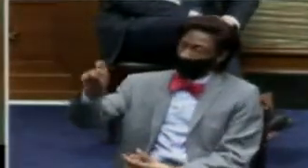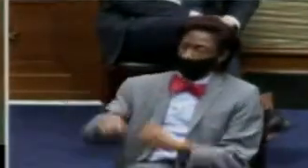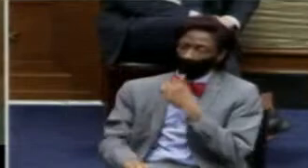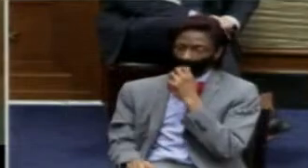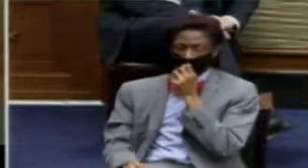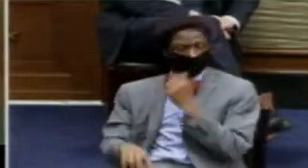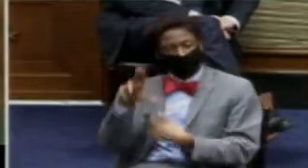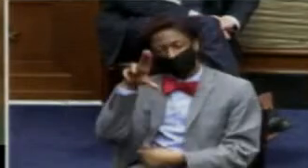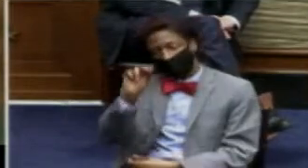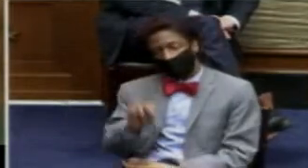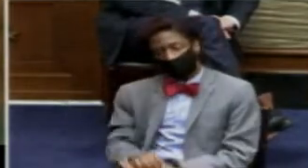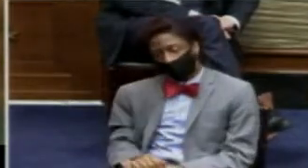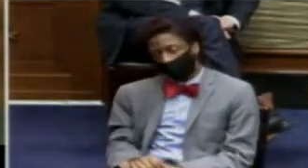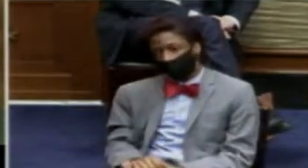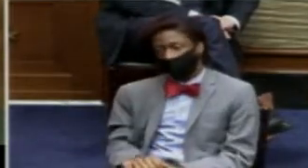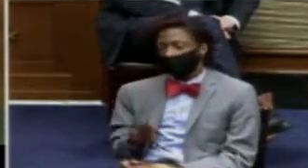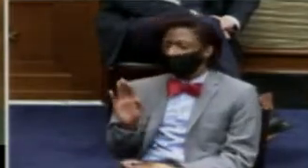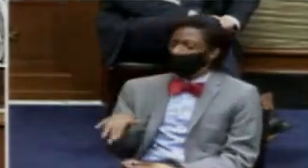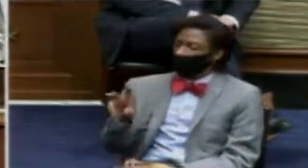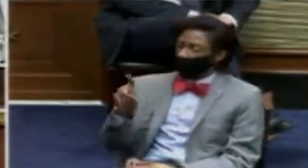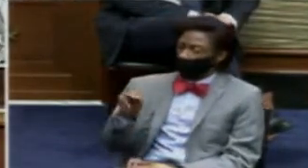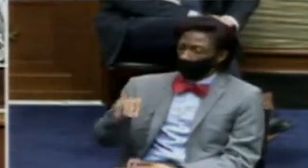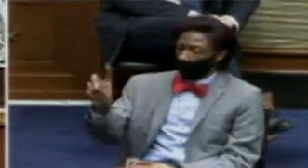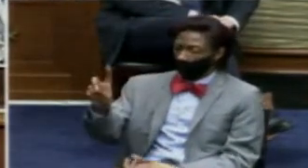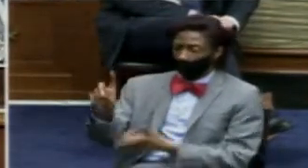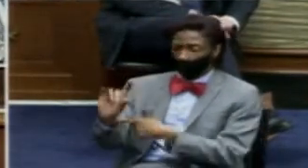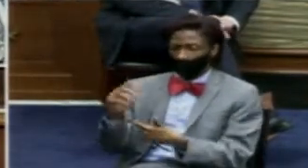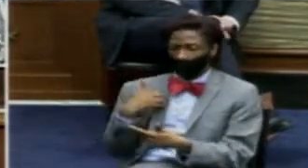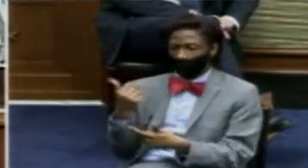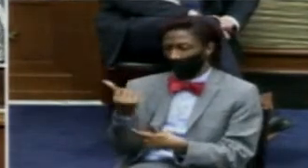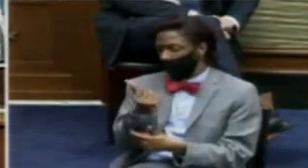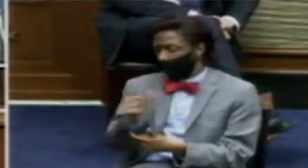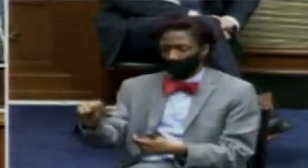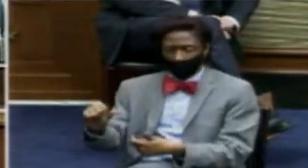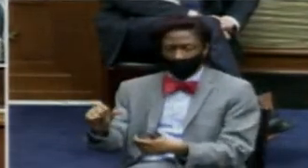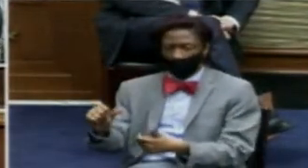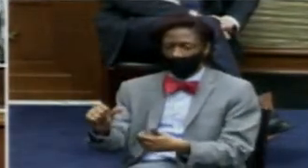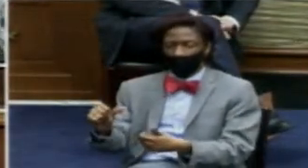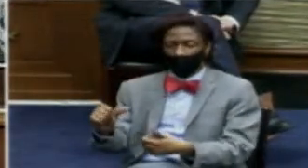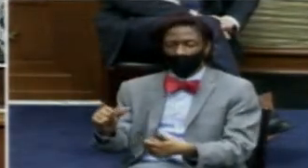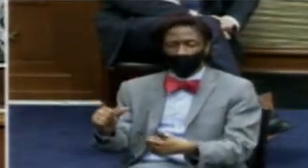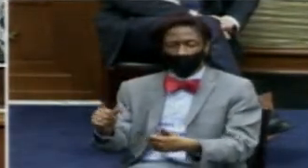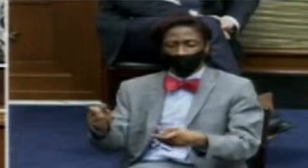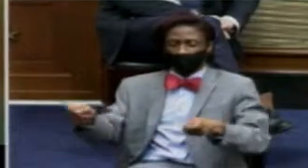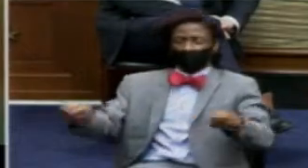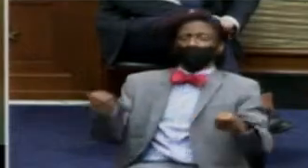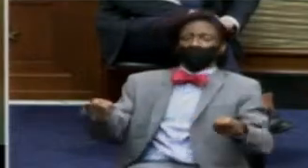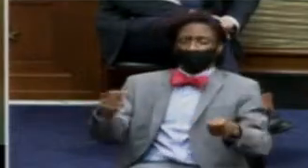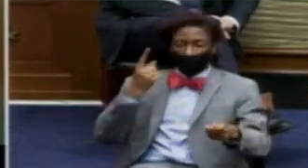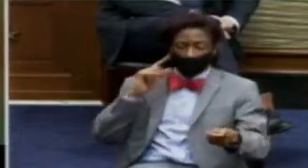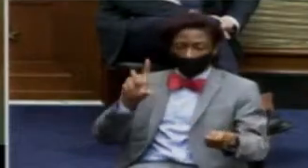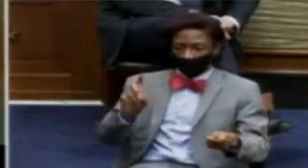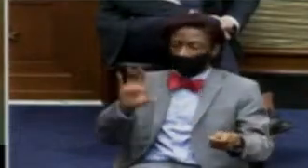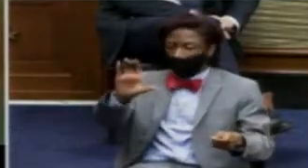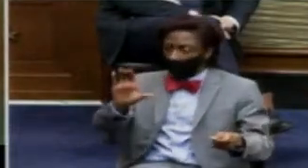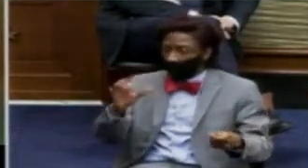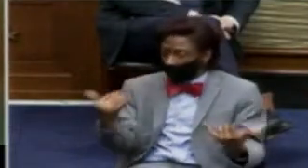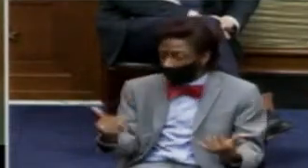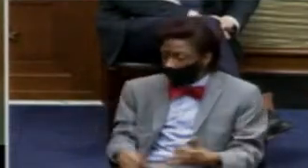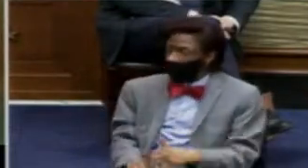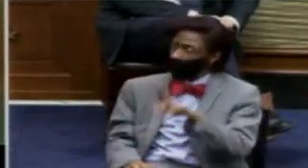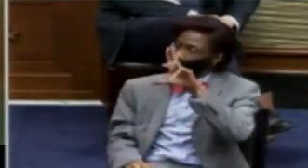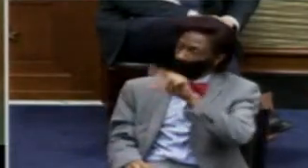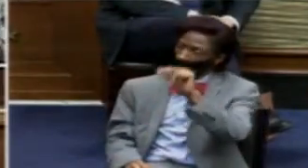It does not. Does Maryland have any jurisdiction over the District of Columbia today? It does